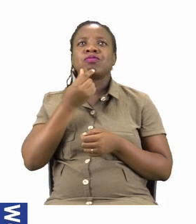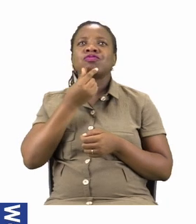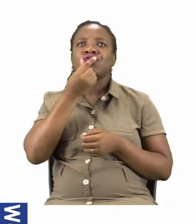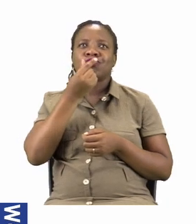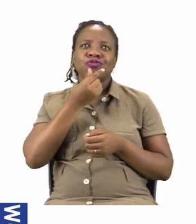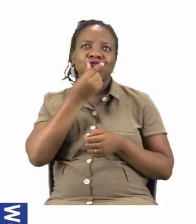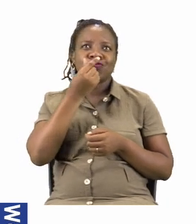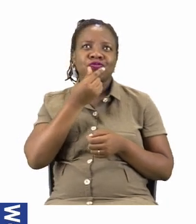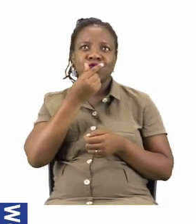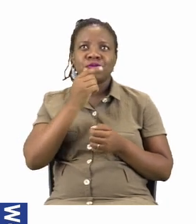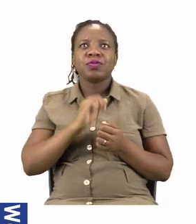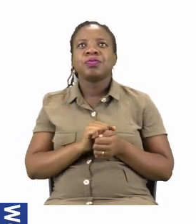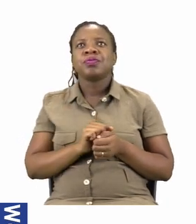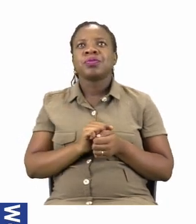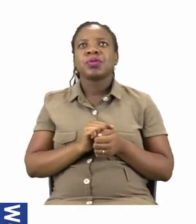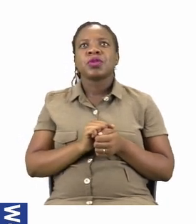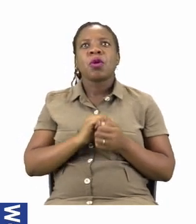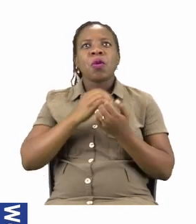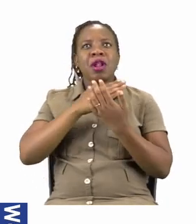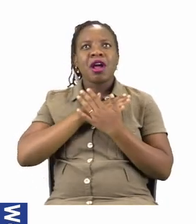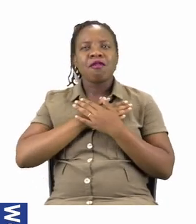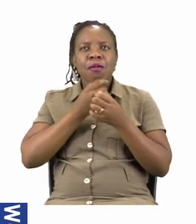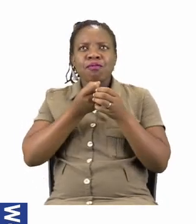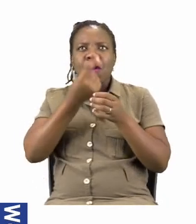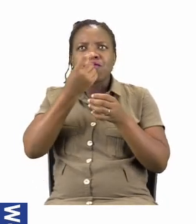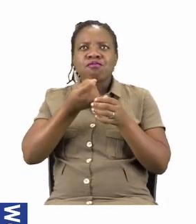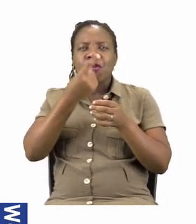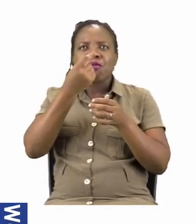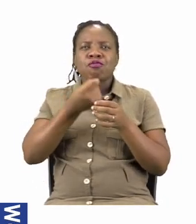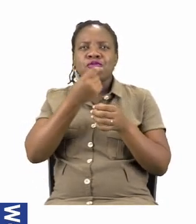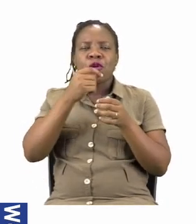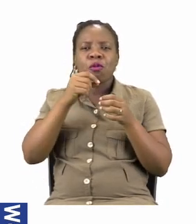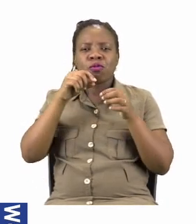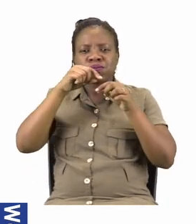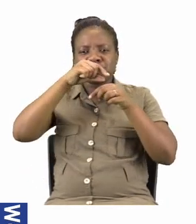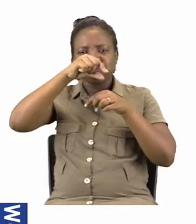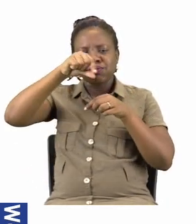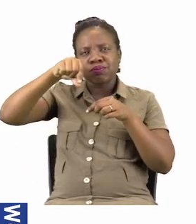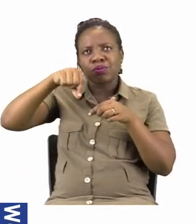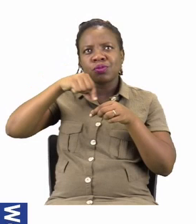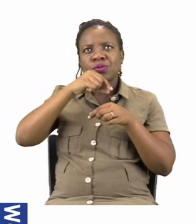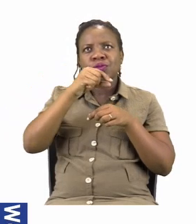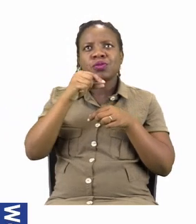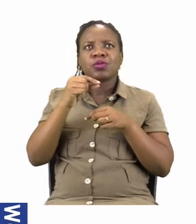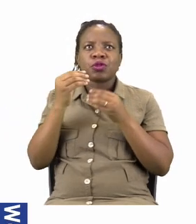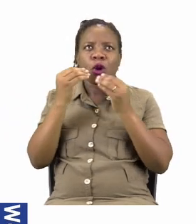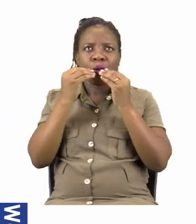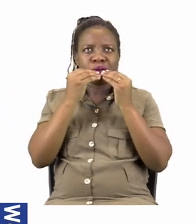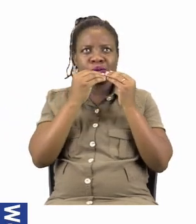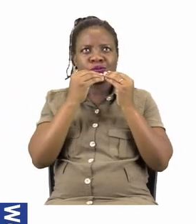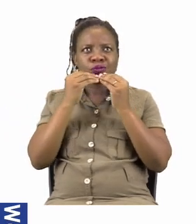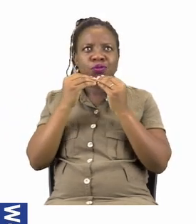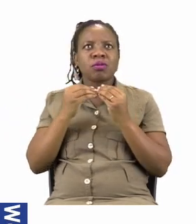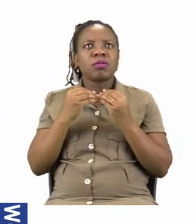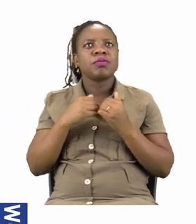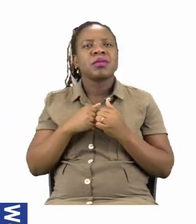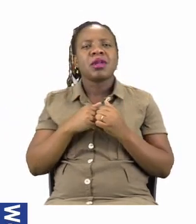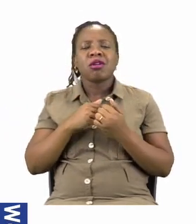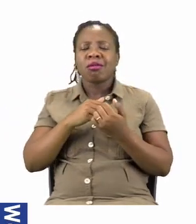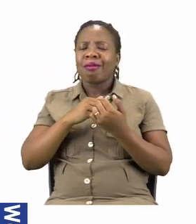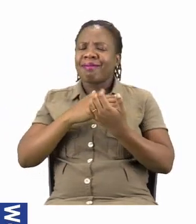all love the new water park. Now let's look at the questions. Question